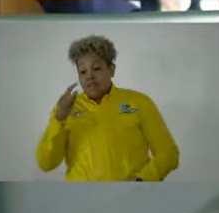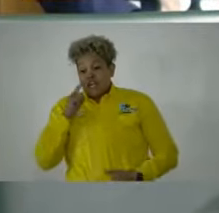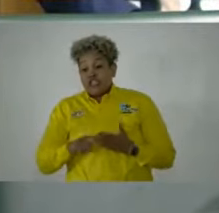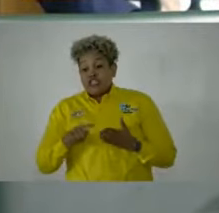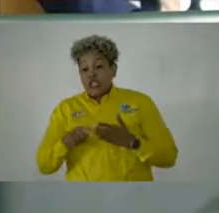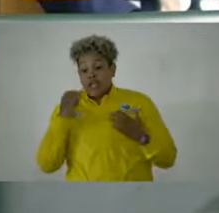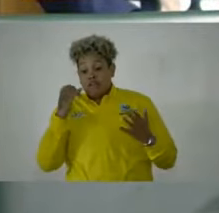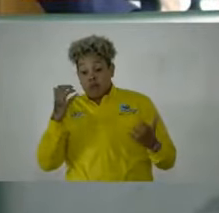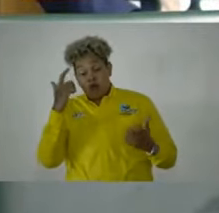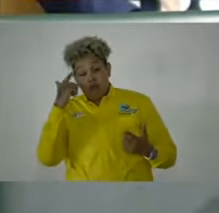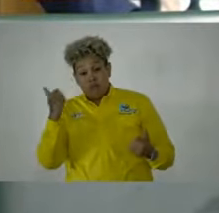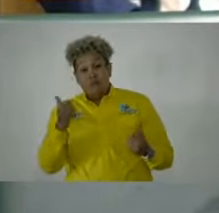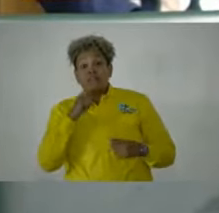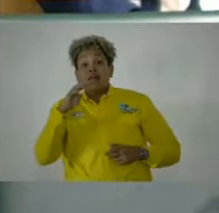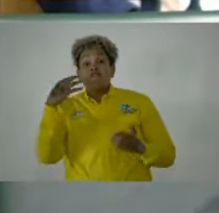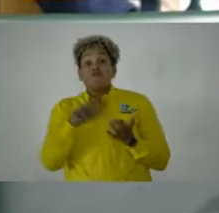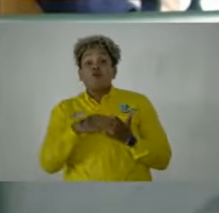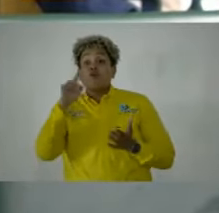it if you like, that